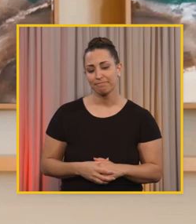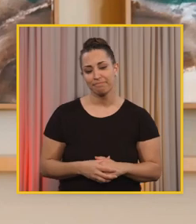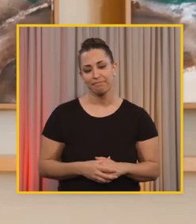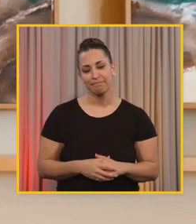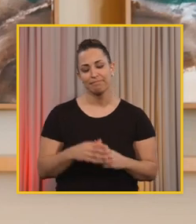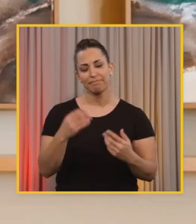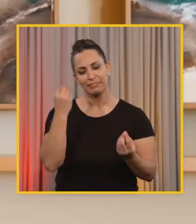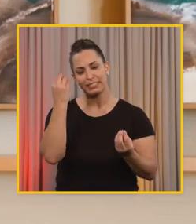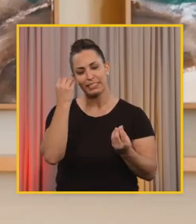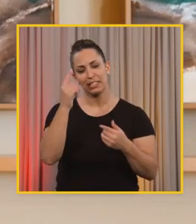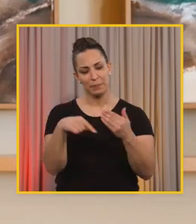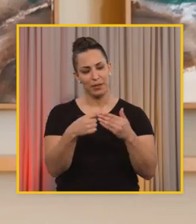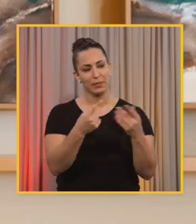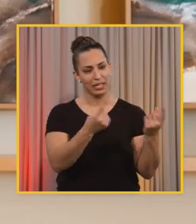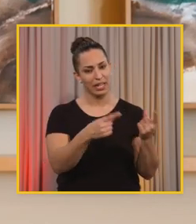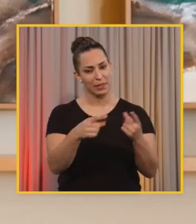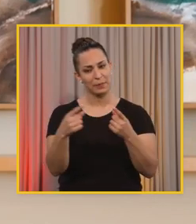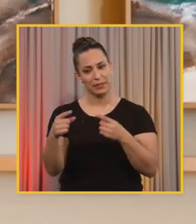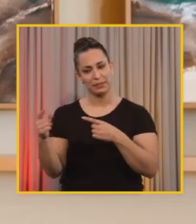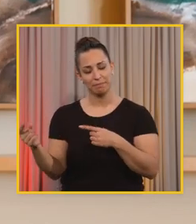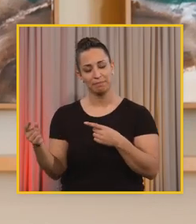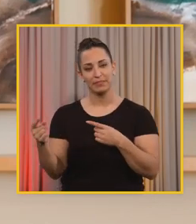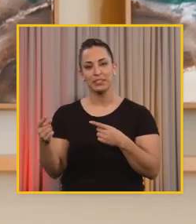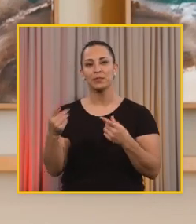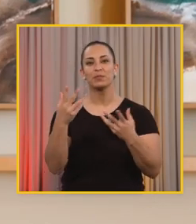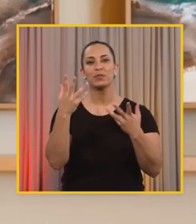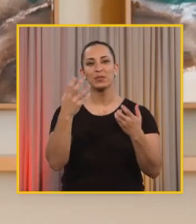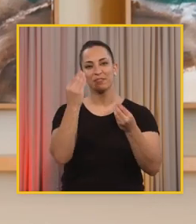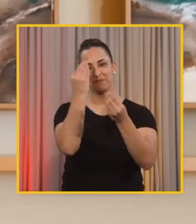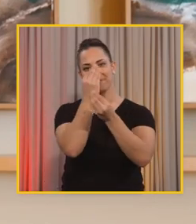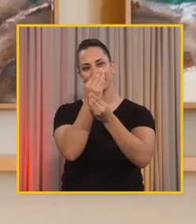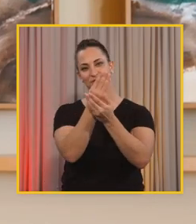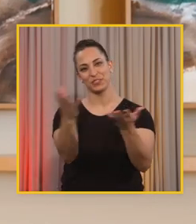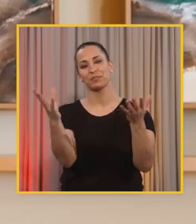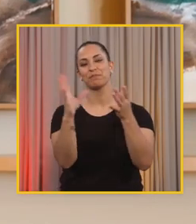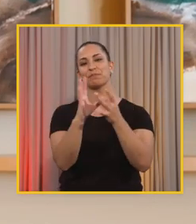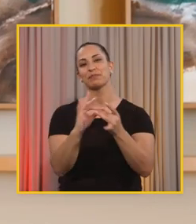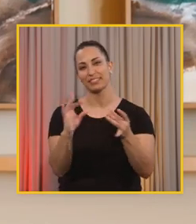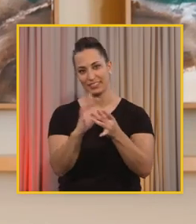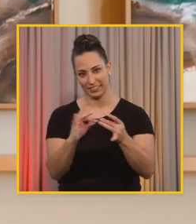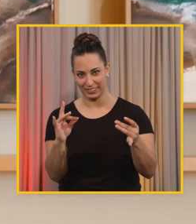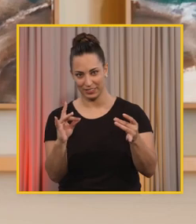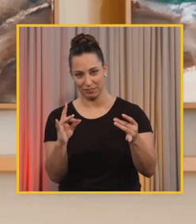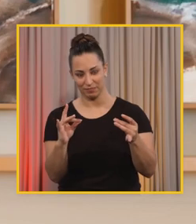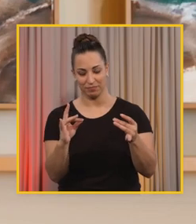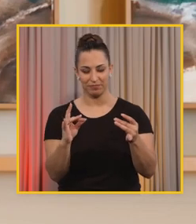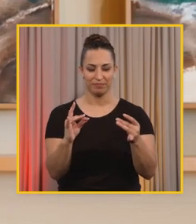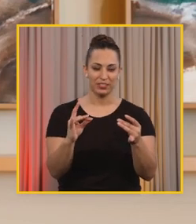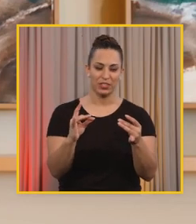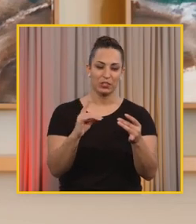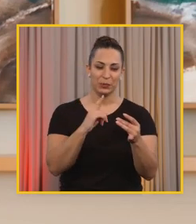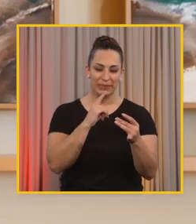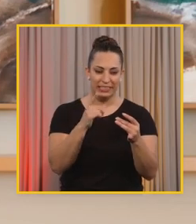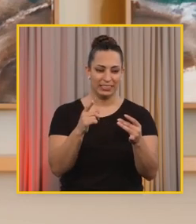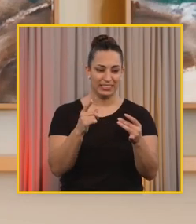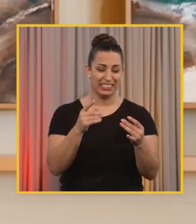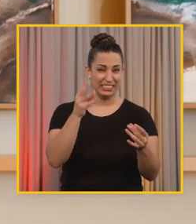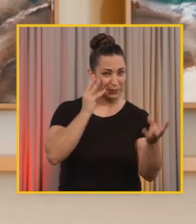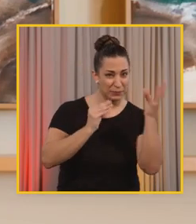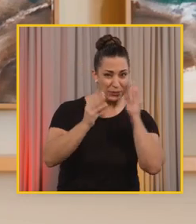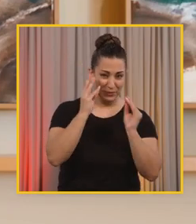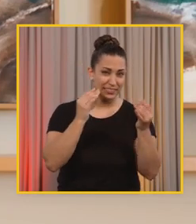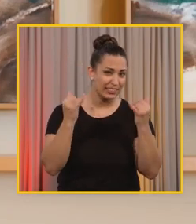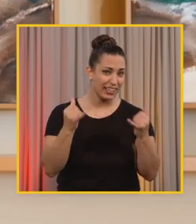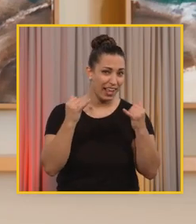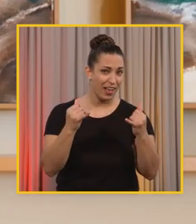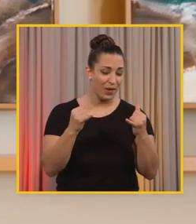Reflecting on this season, I want to share a message with you that such times